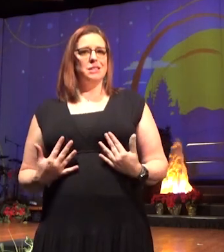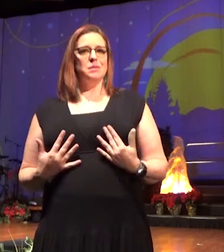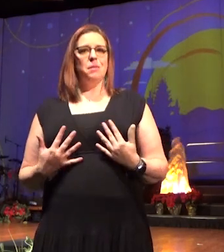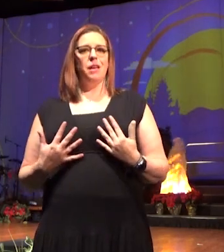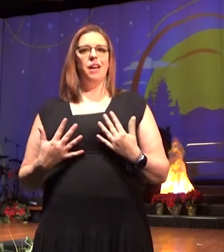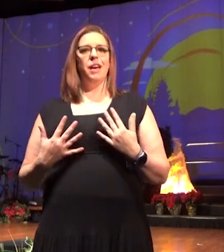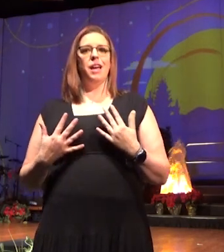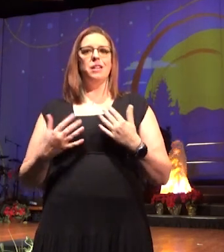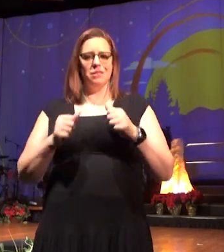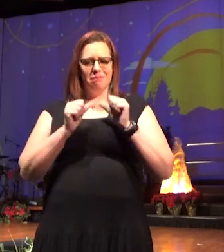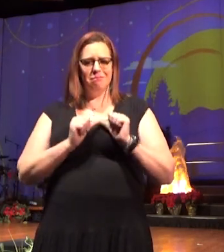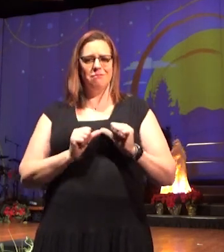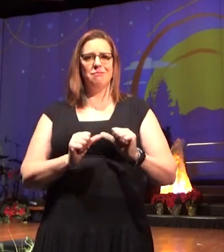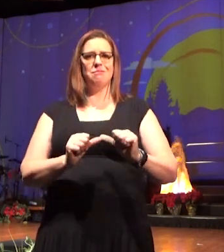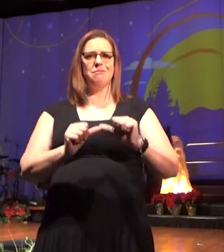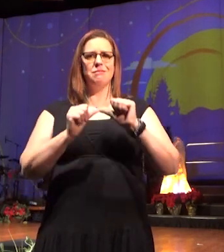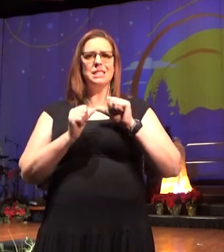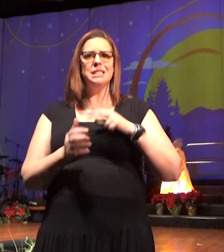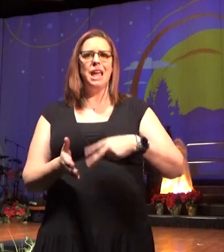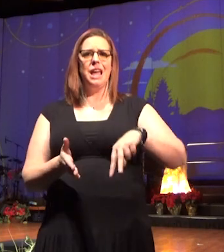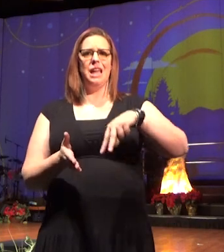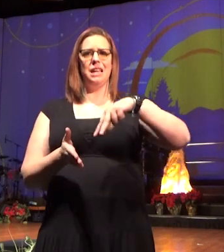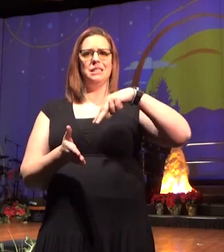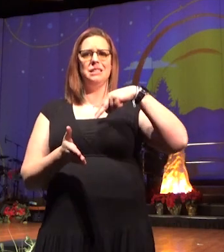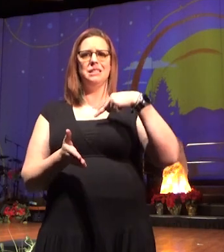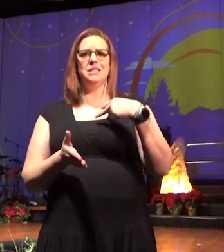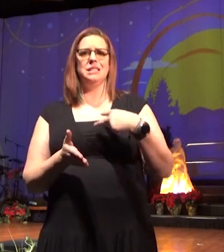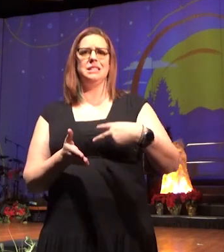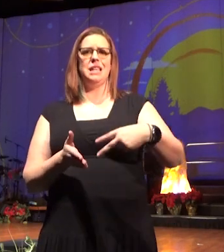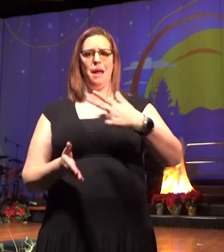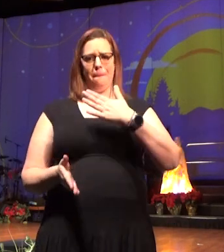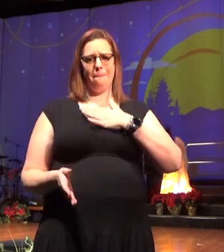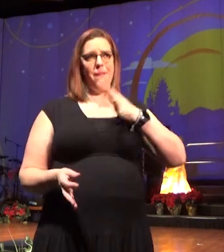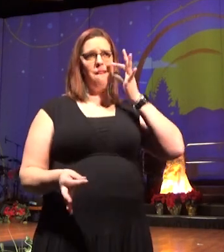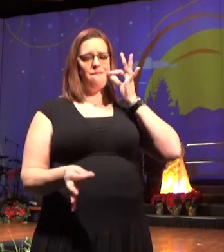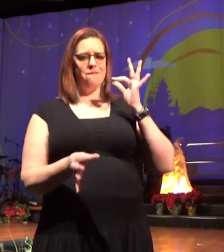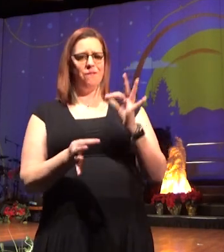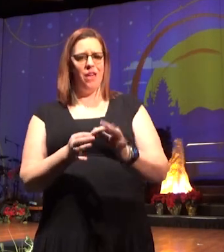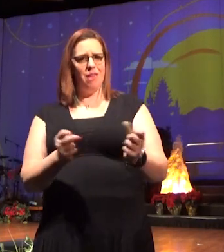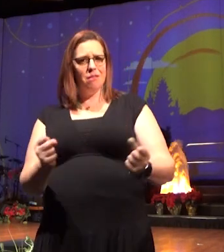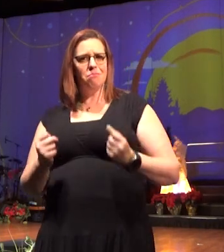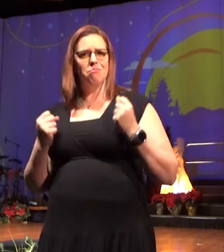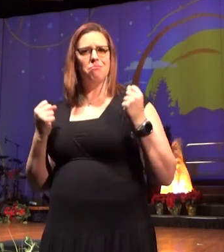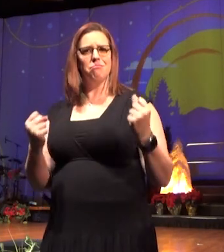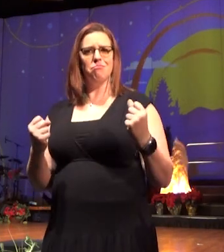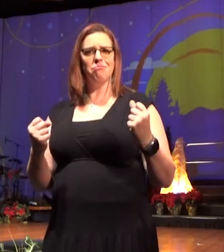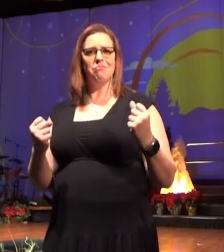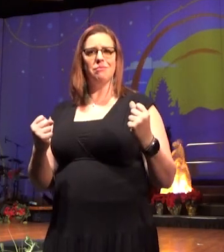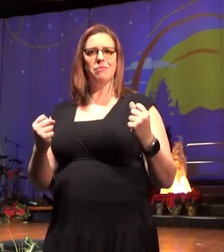inspires, keeps me dancing. My faith is strong,